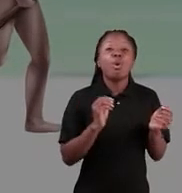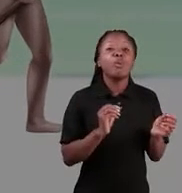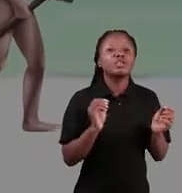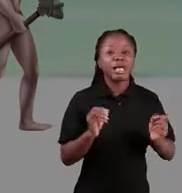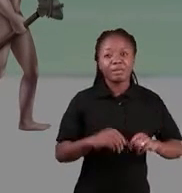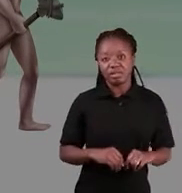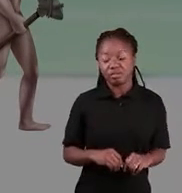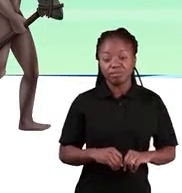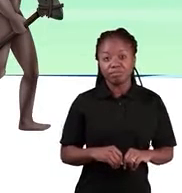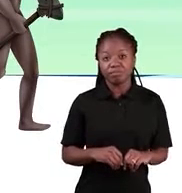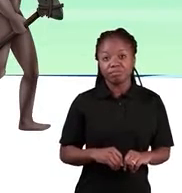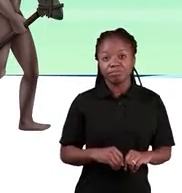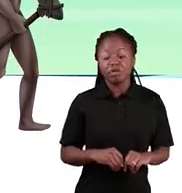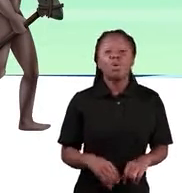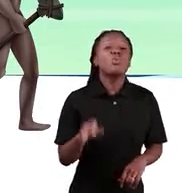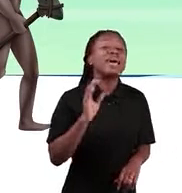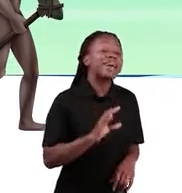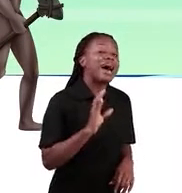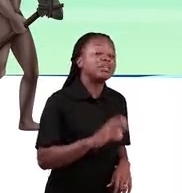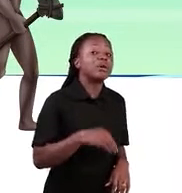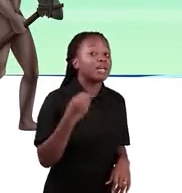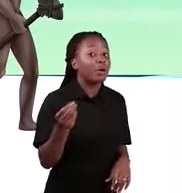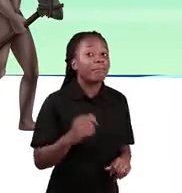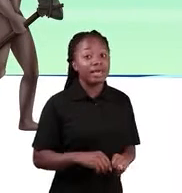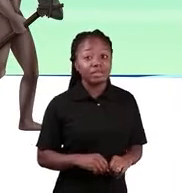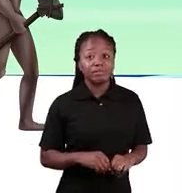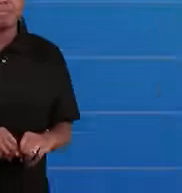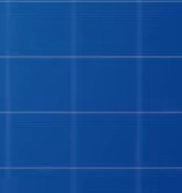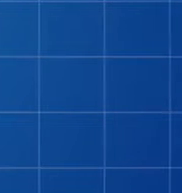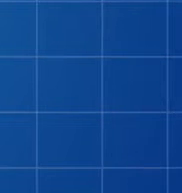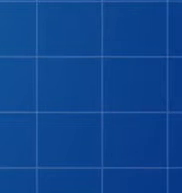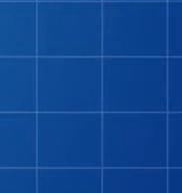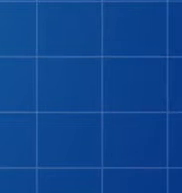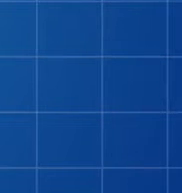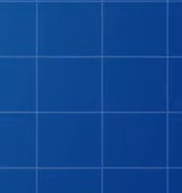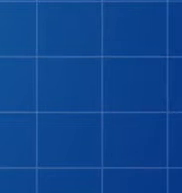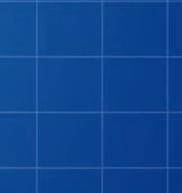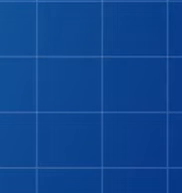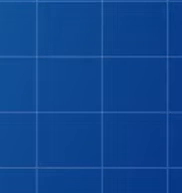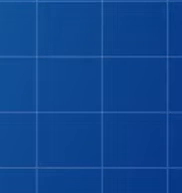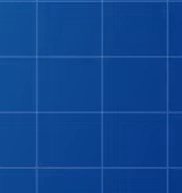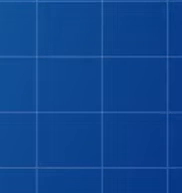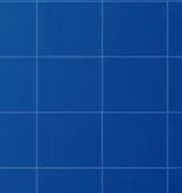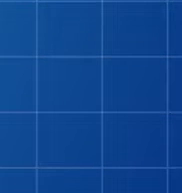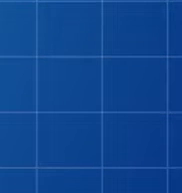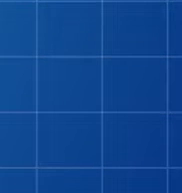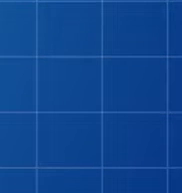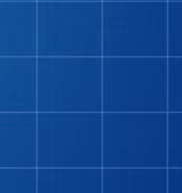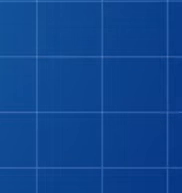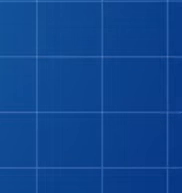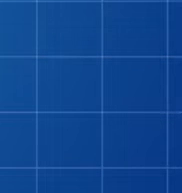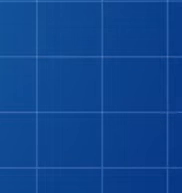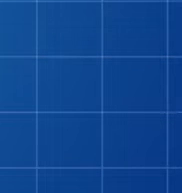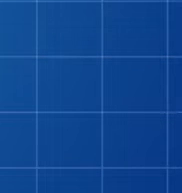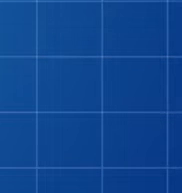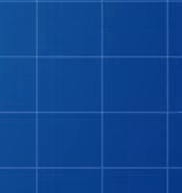becoming Homo sapiens. When animals are compared, certain anatomical structures seem different